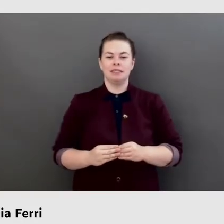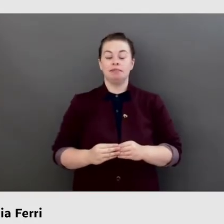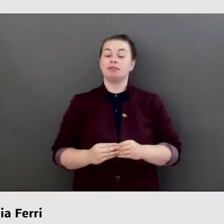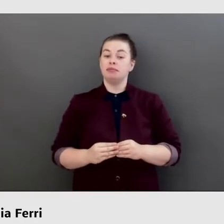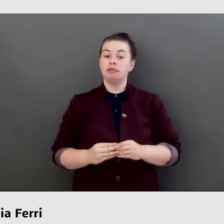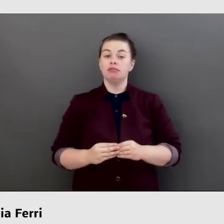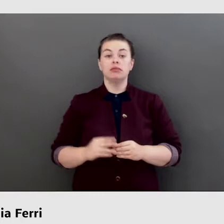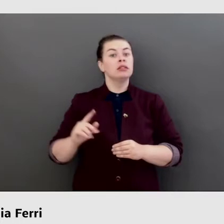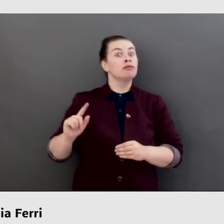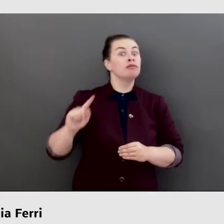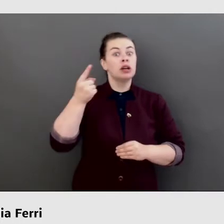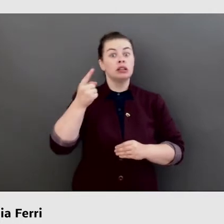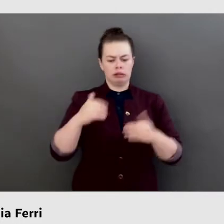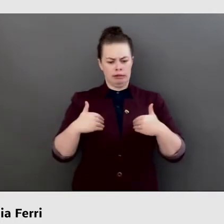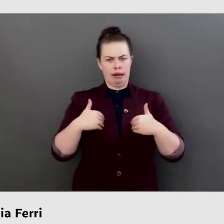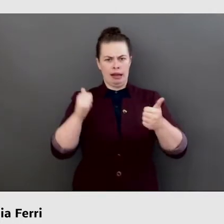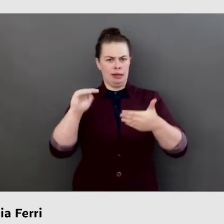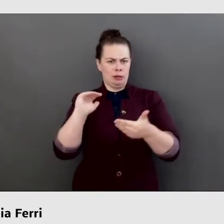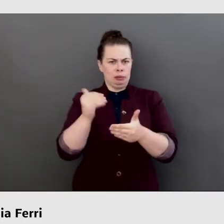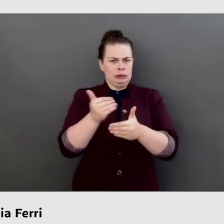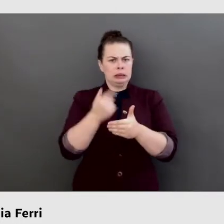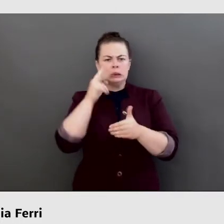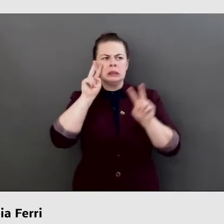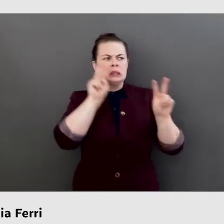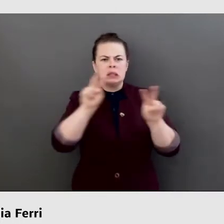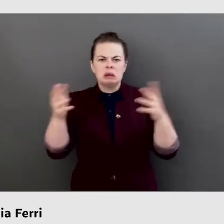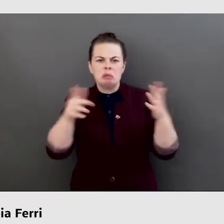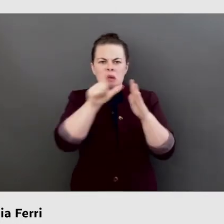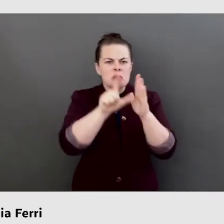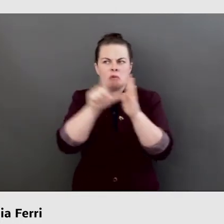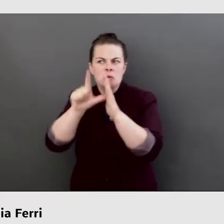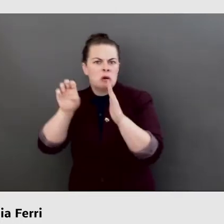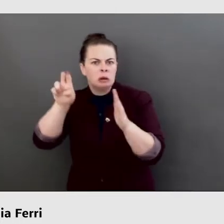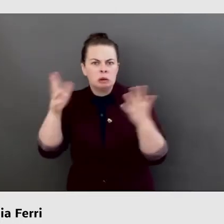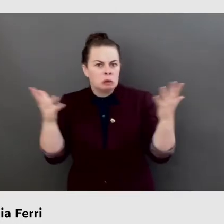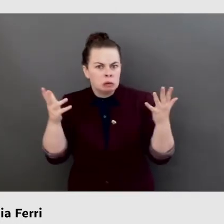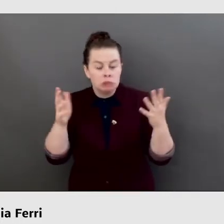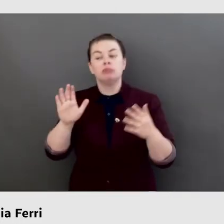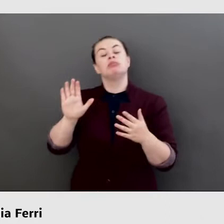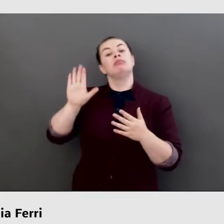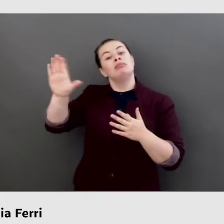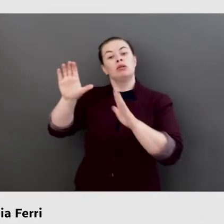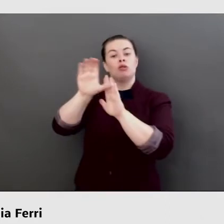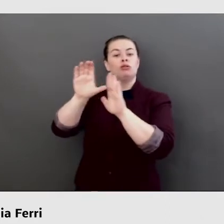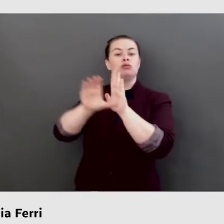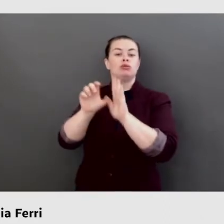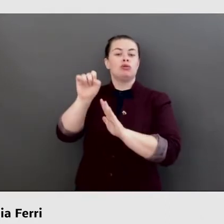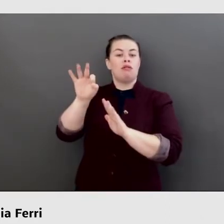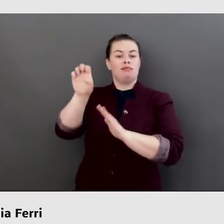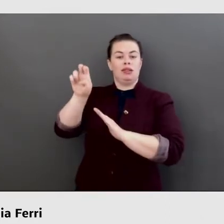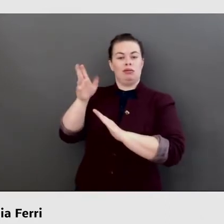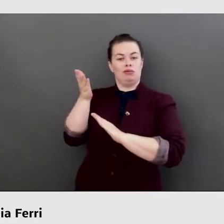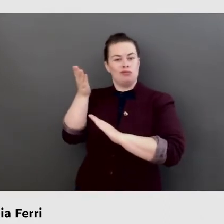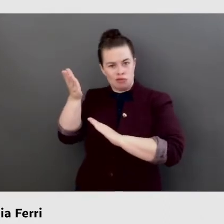started. Well, first of all, the protection of health features in the constitutional framework of the European Union.